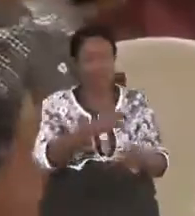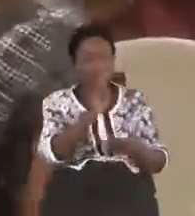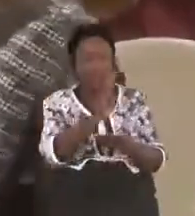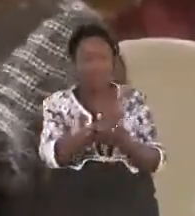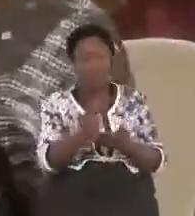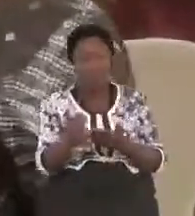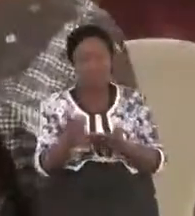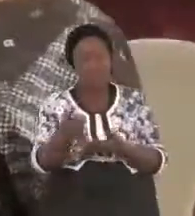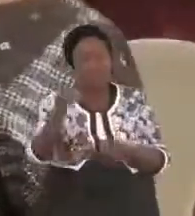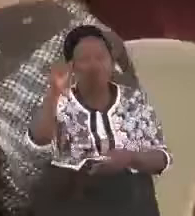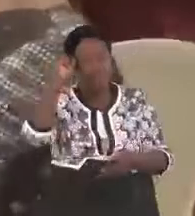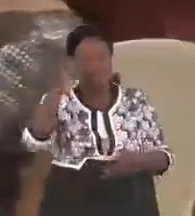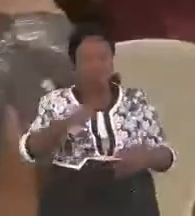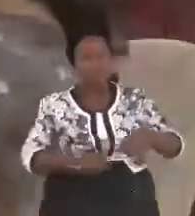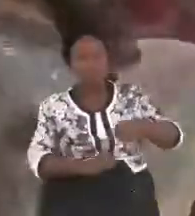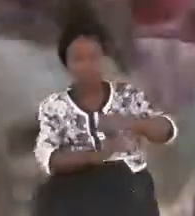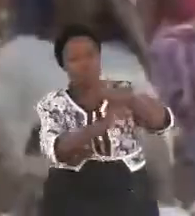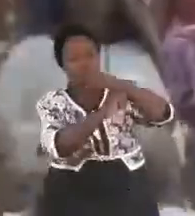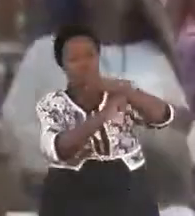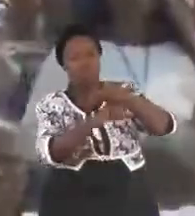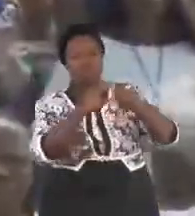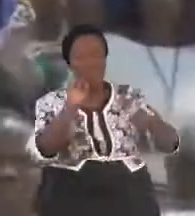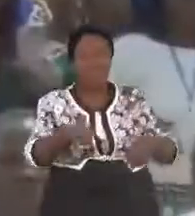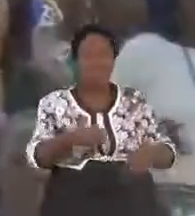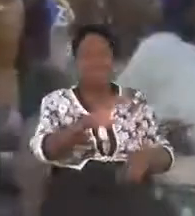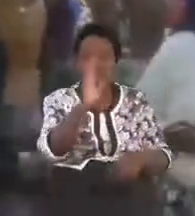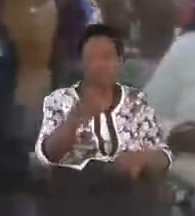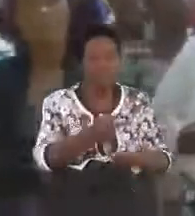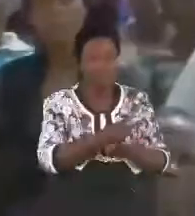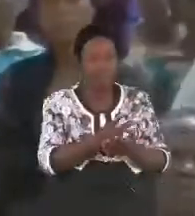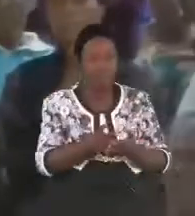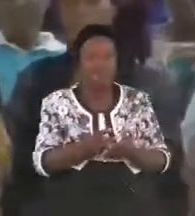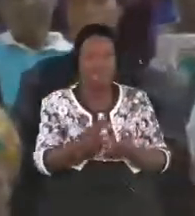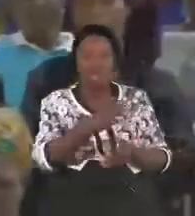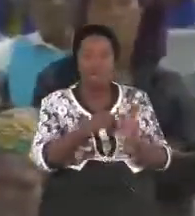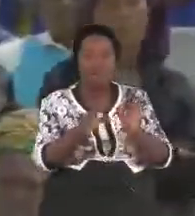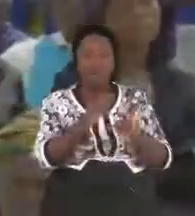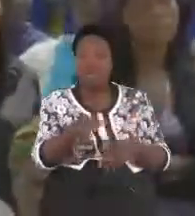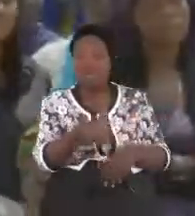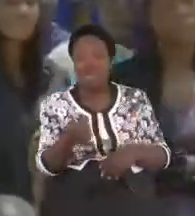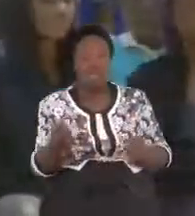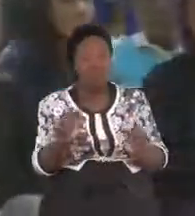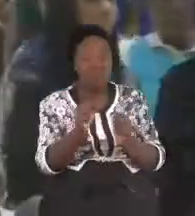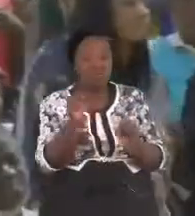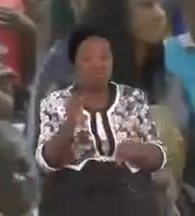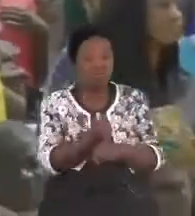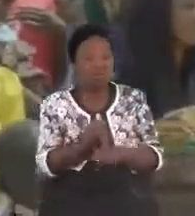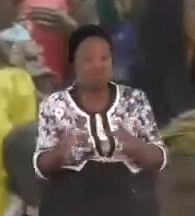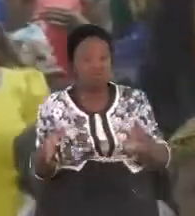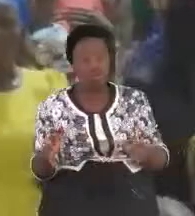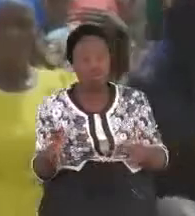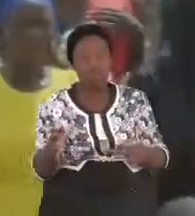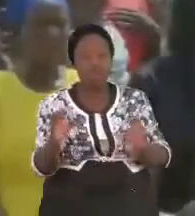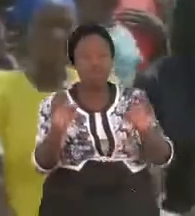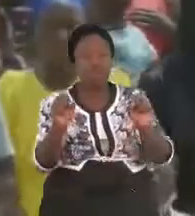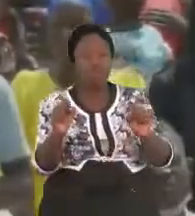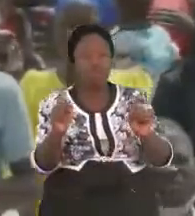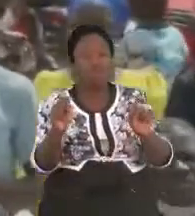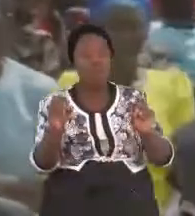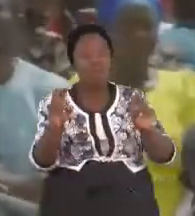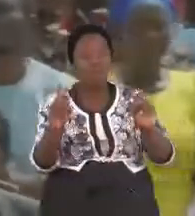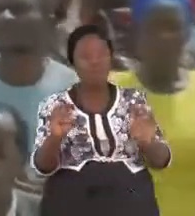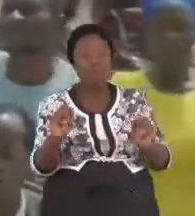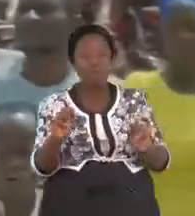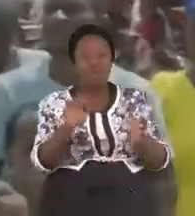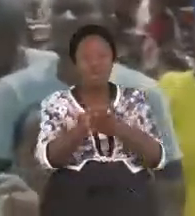fail. And if there's any stone that laid on you there, he says, take ye